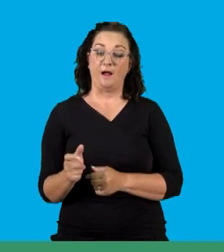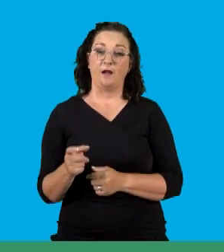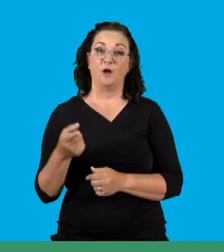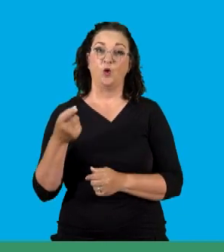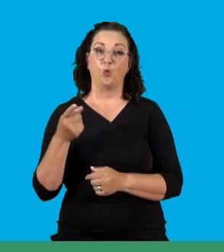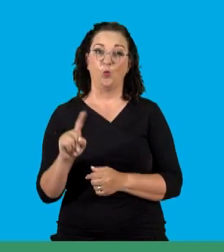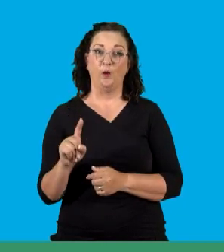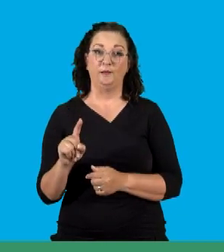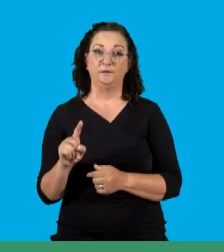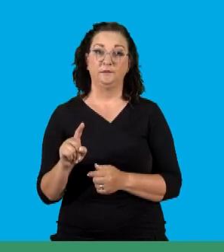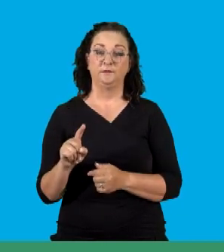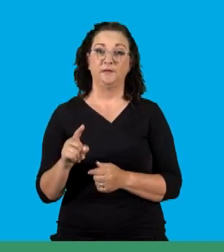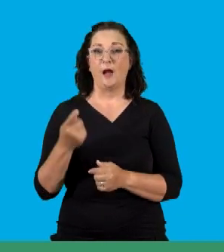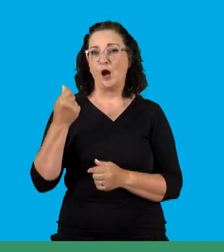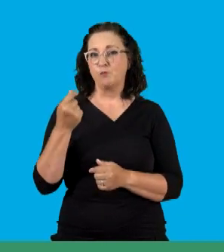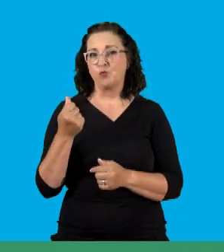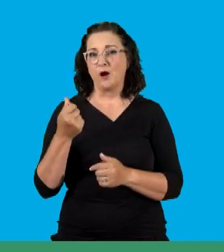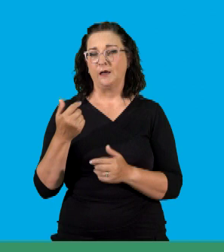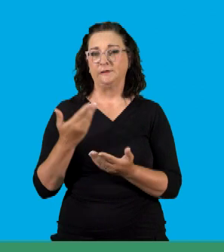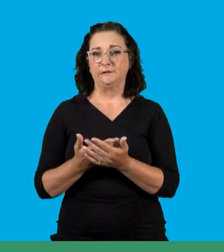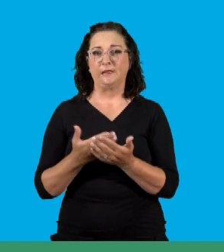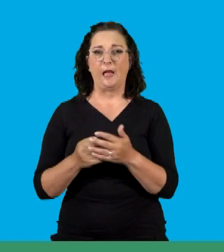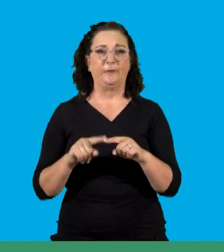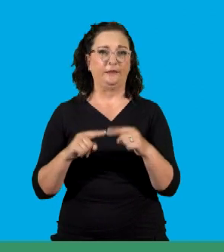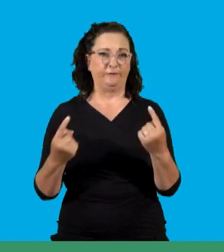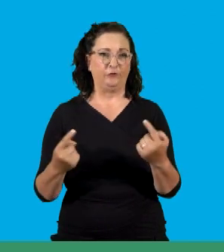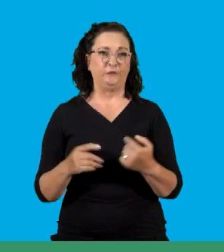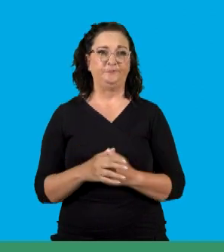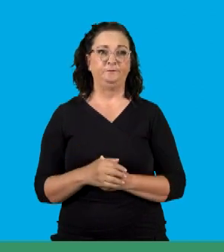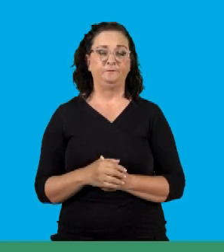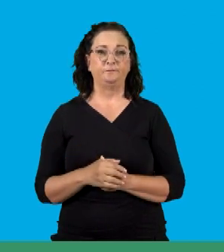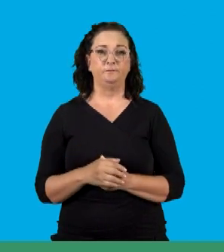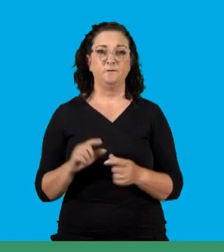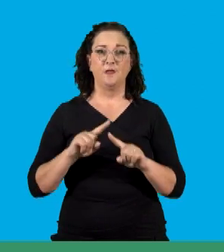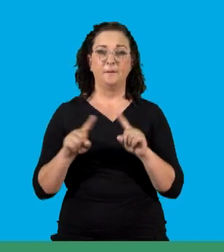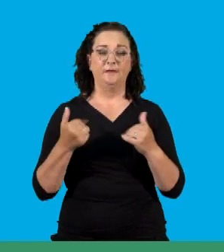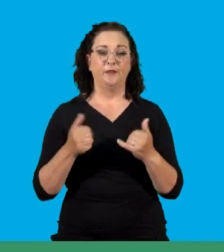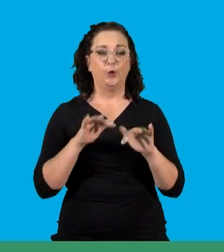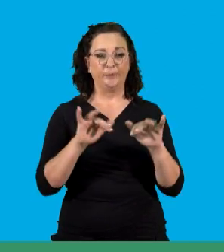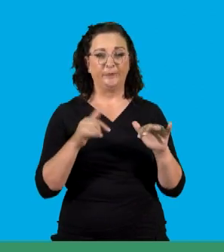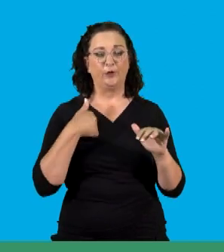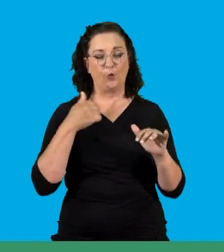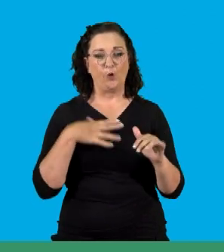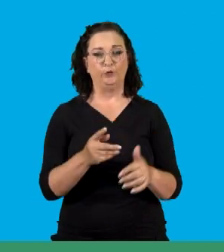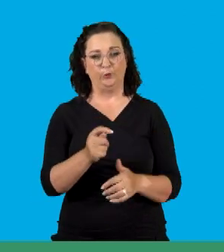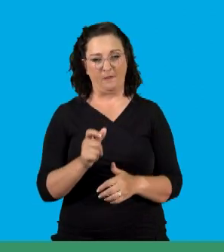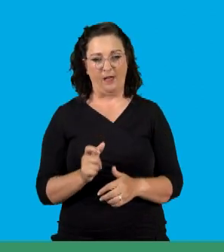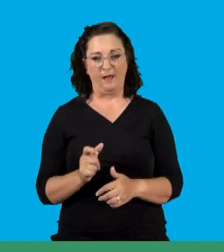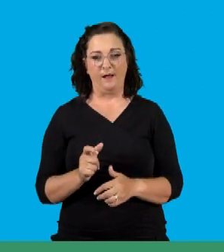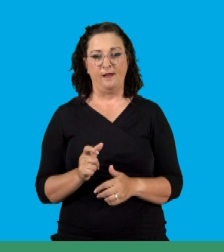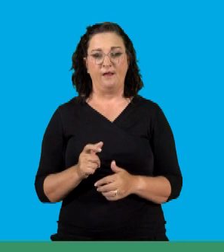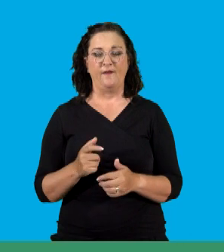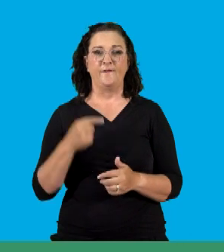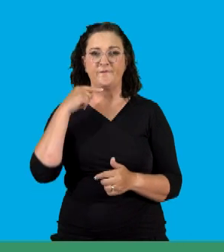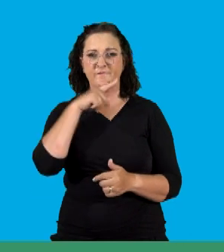of the considerable price differences. So obviously consumers are being tempted to buy what? To buy